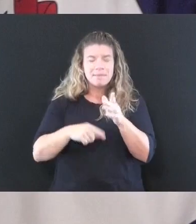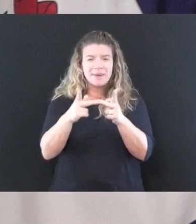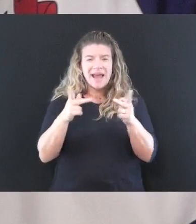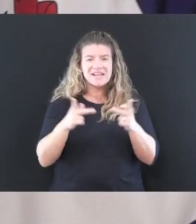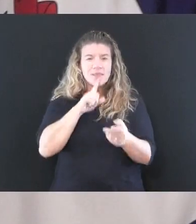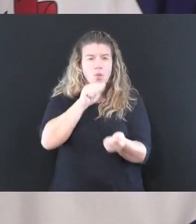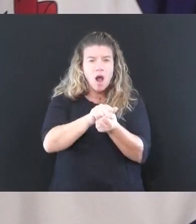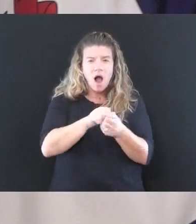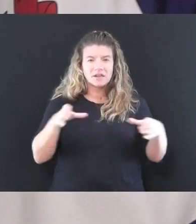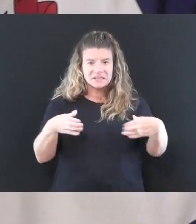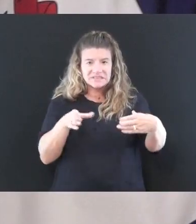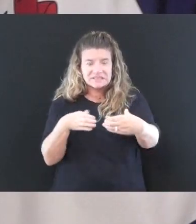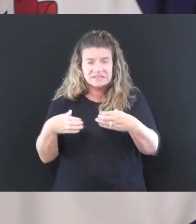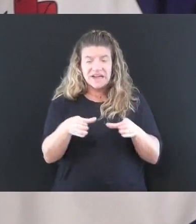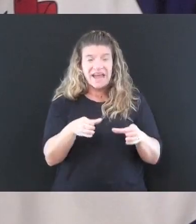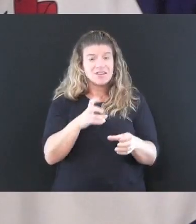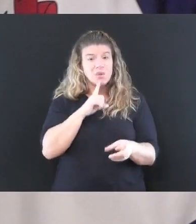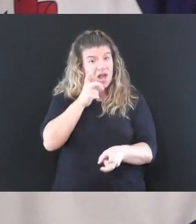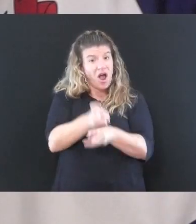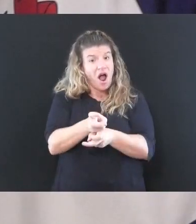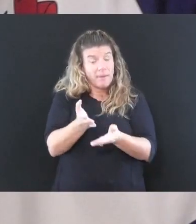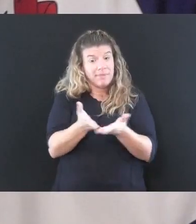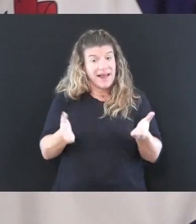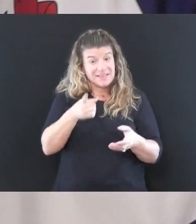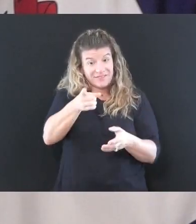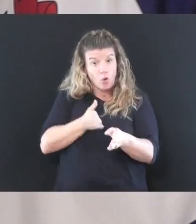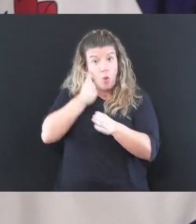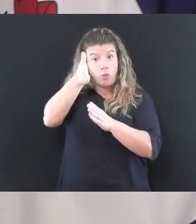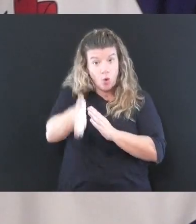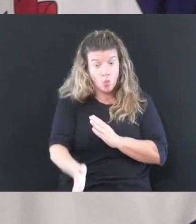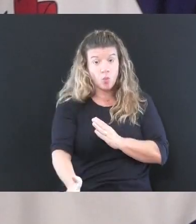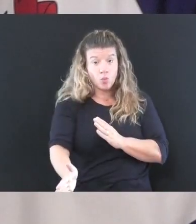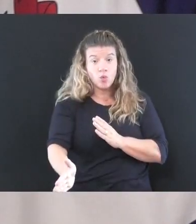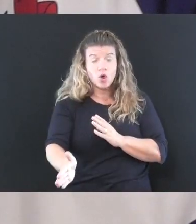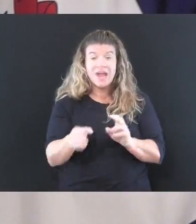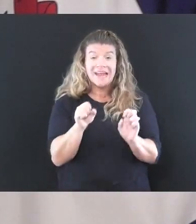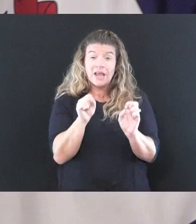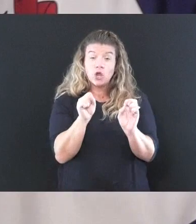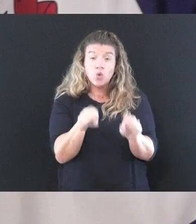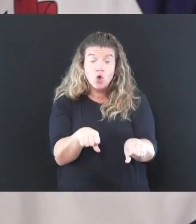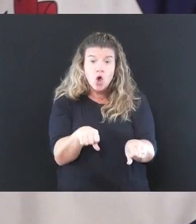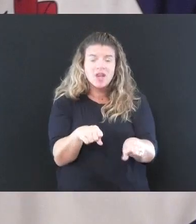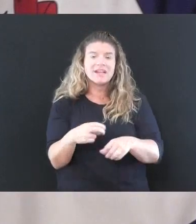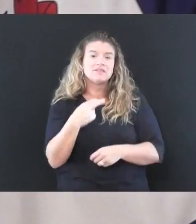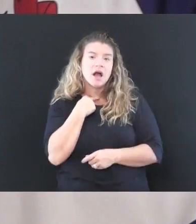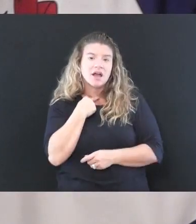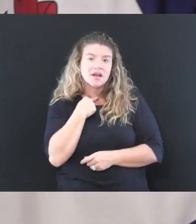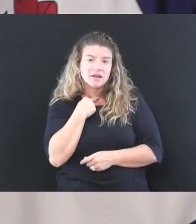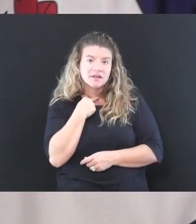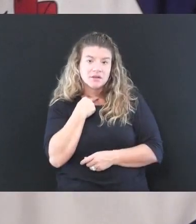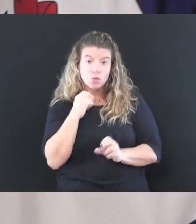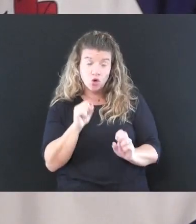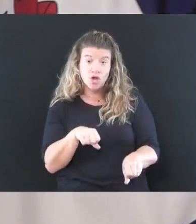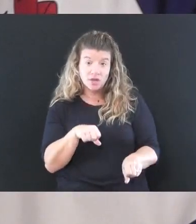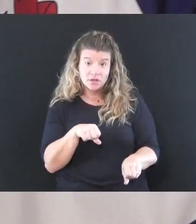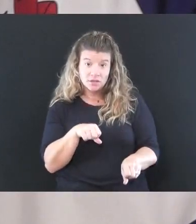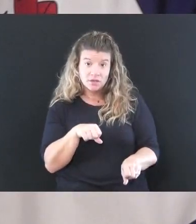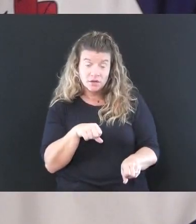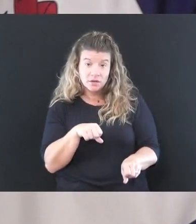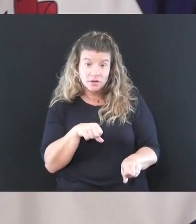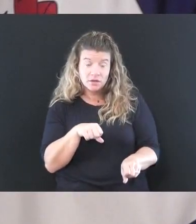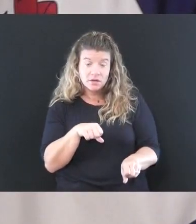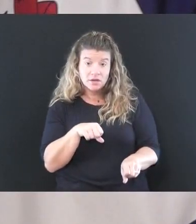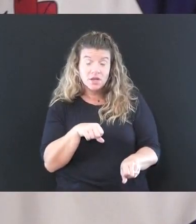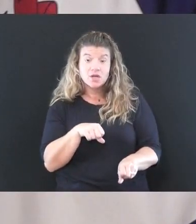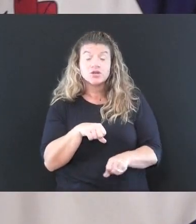and everything, and it's a treacherous place if you're going through that you could get trapped there. So